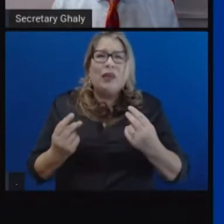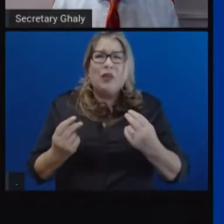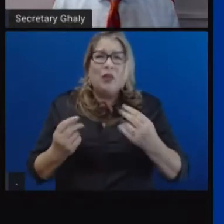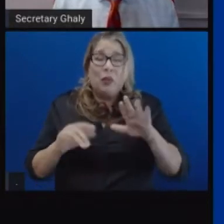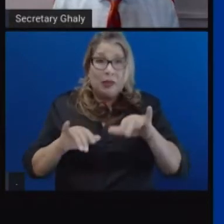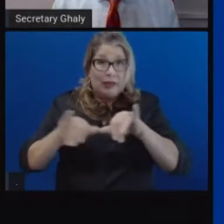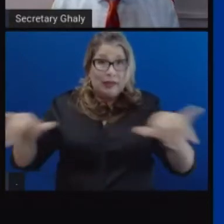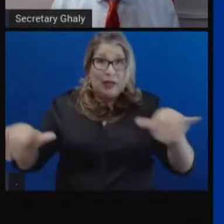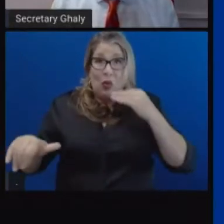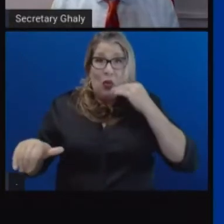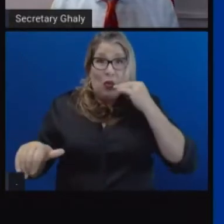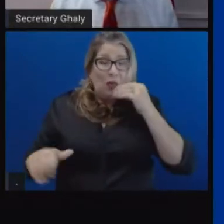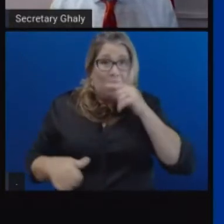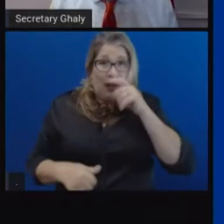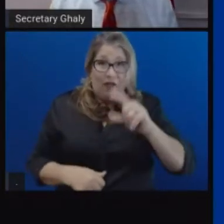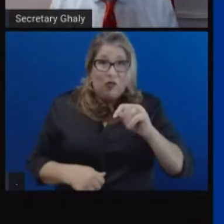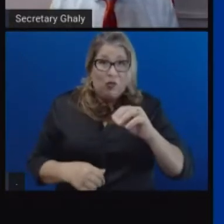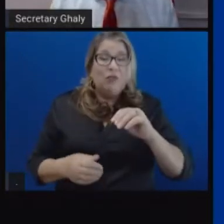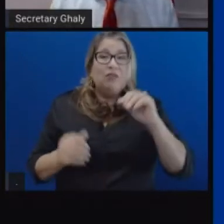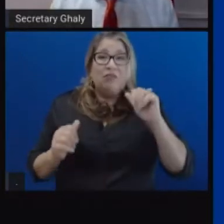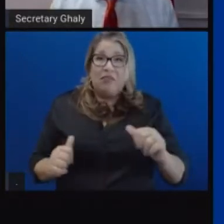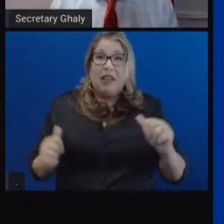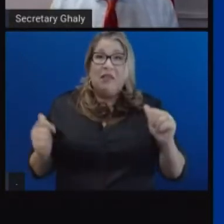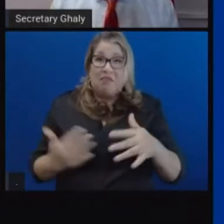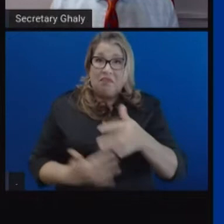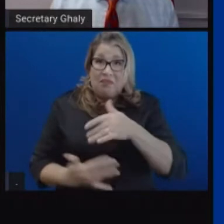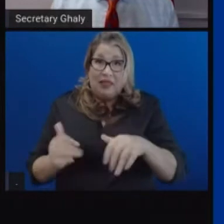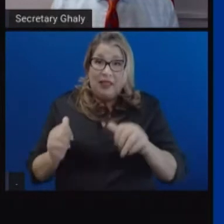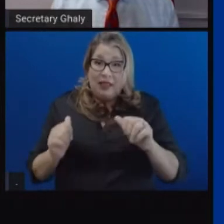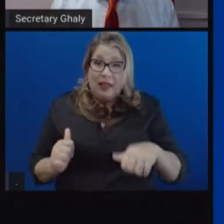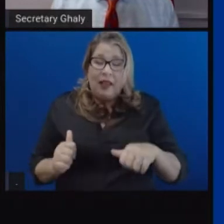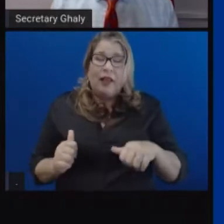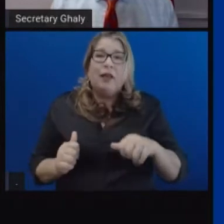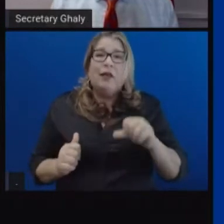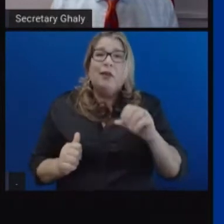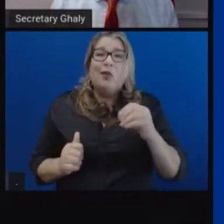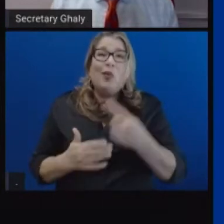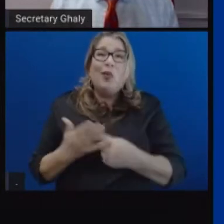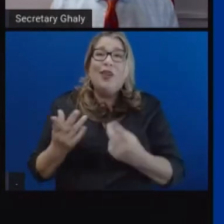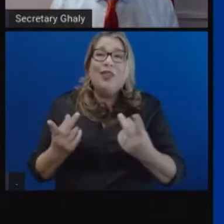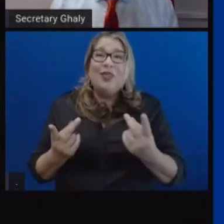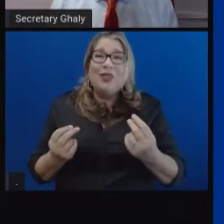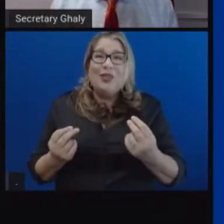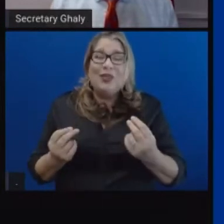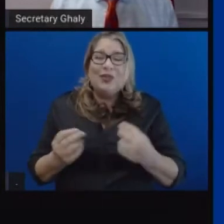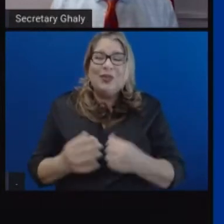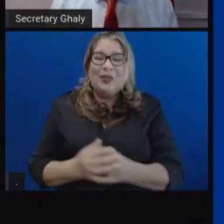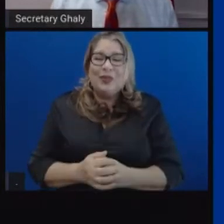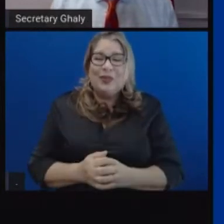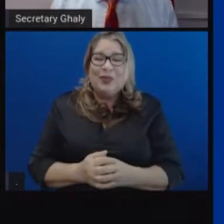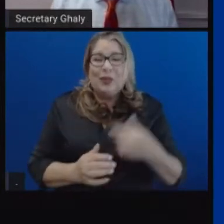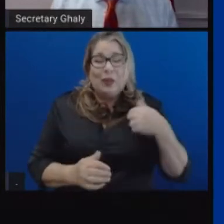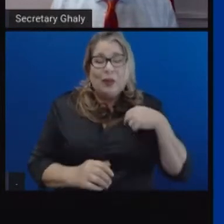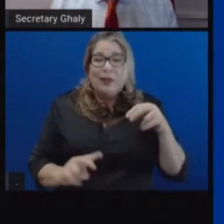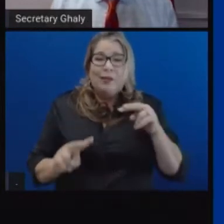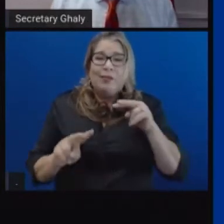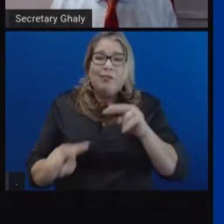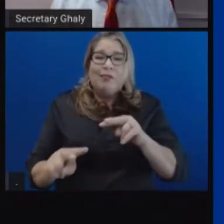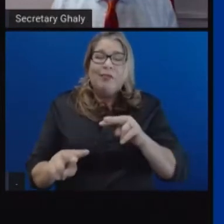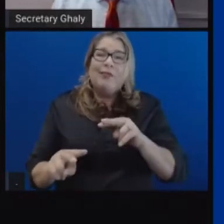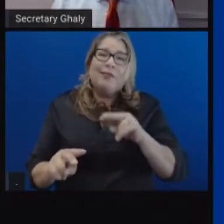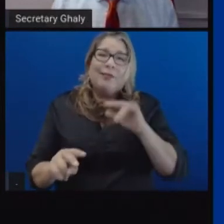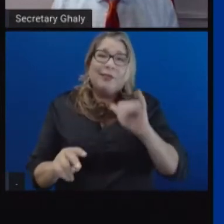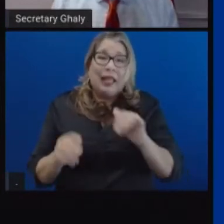I think, week 19, but who's counting, of that blueprint for a safer economy, using this as a strategy to